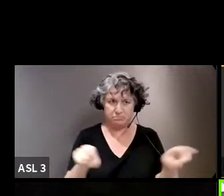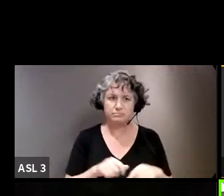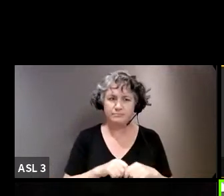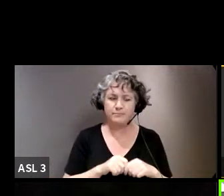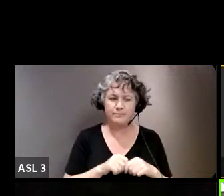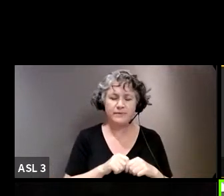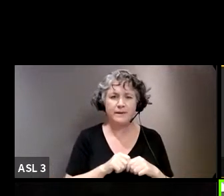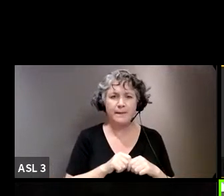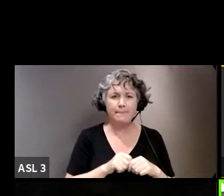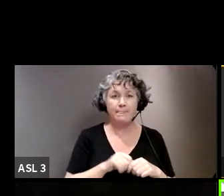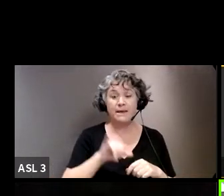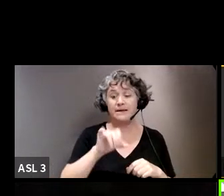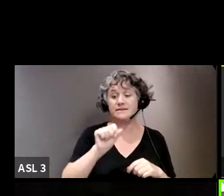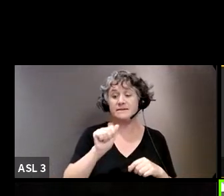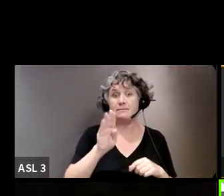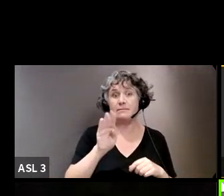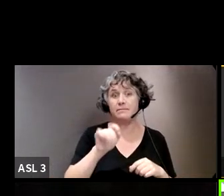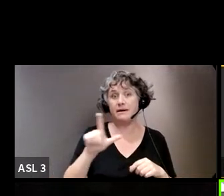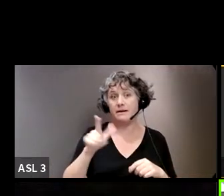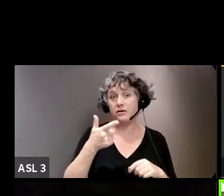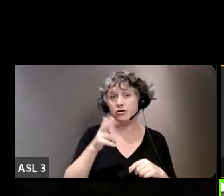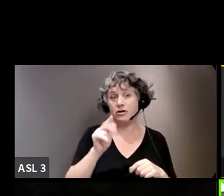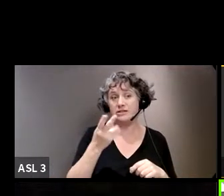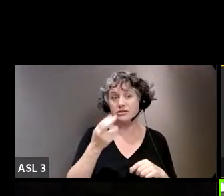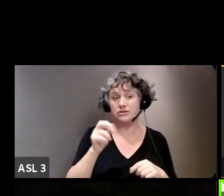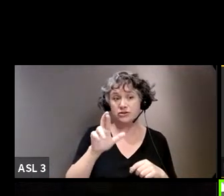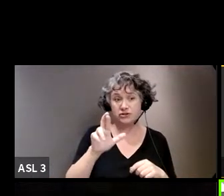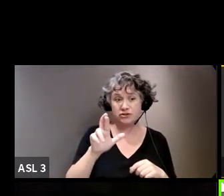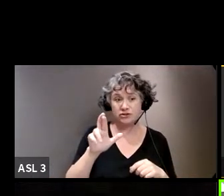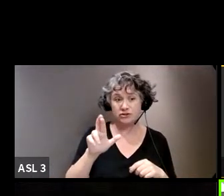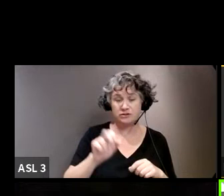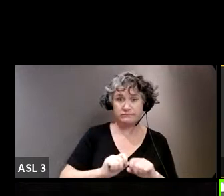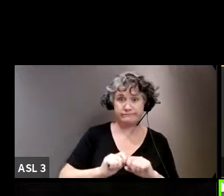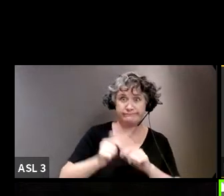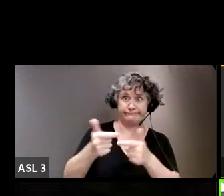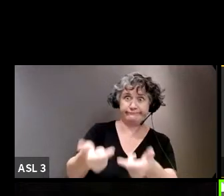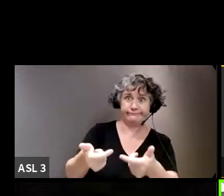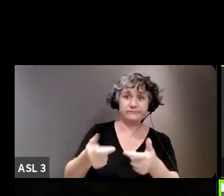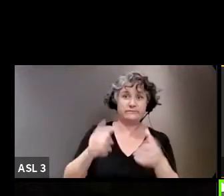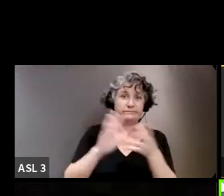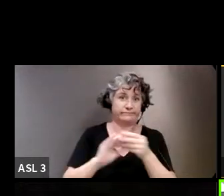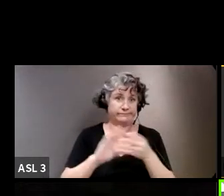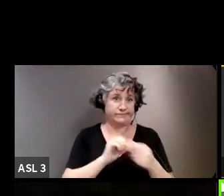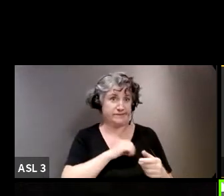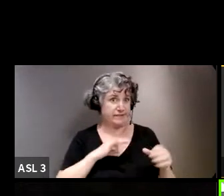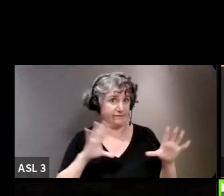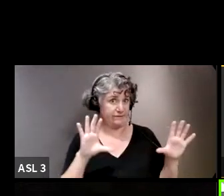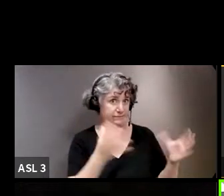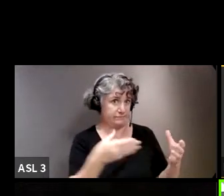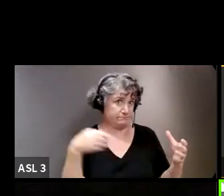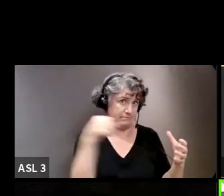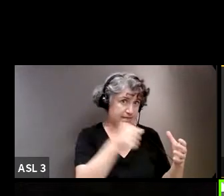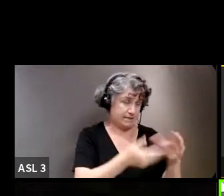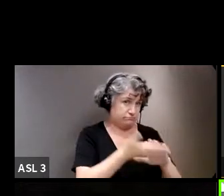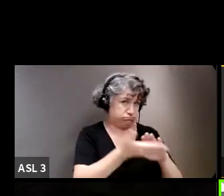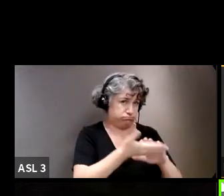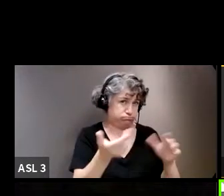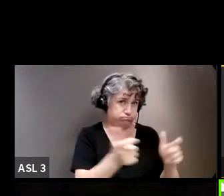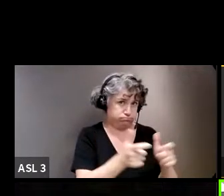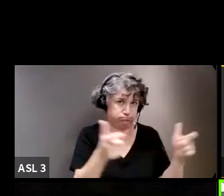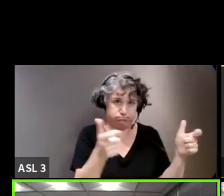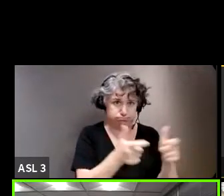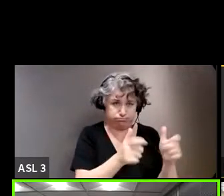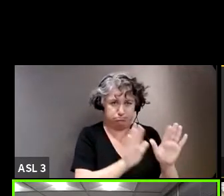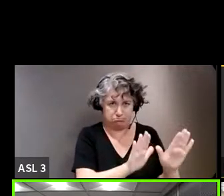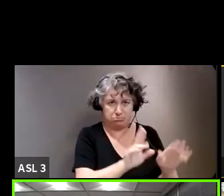gonna put isabelle granger on on deck to speak to the the staffing levels in guns and gangs unit in the guns and gangs unit specifically